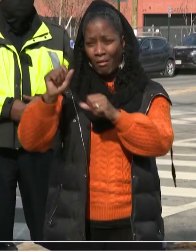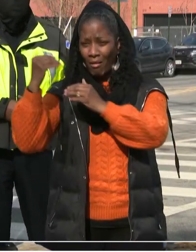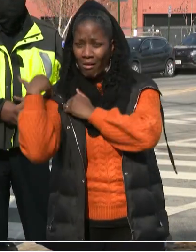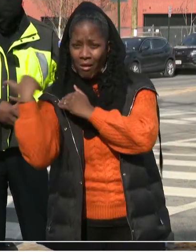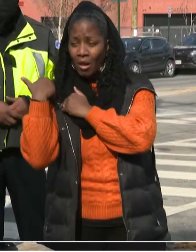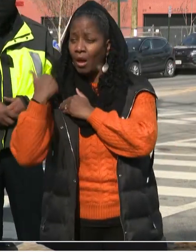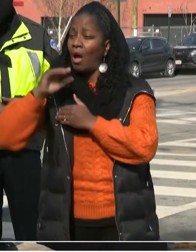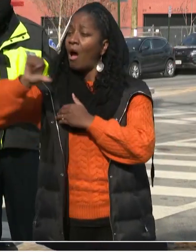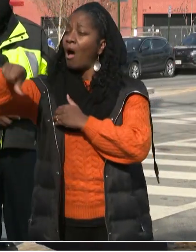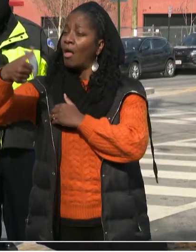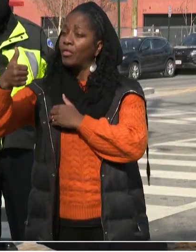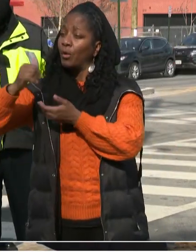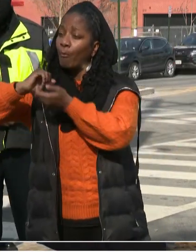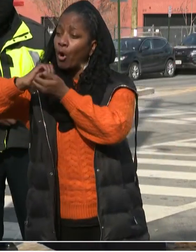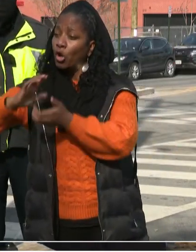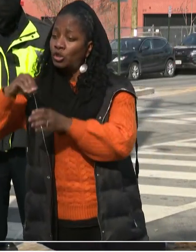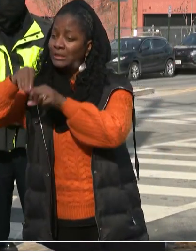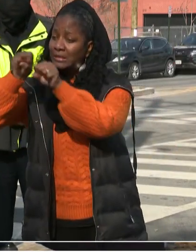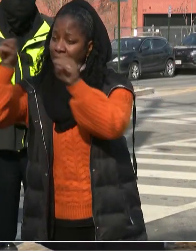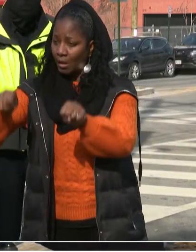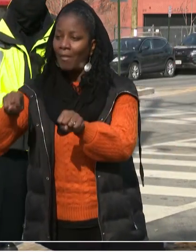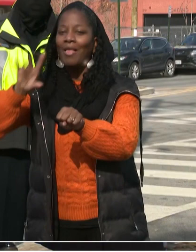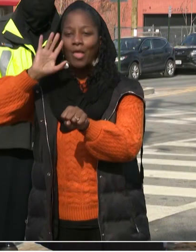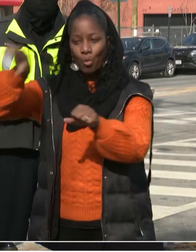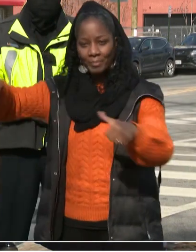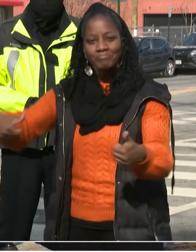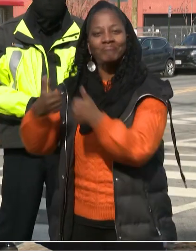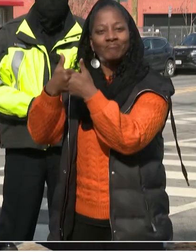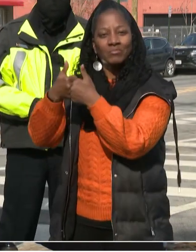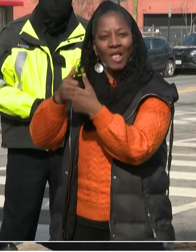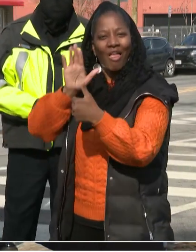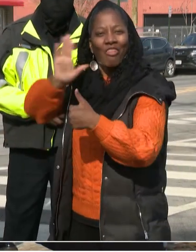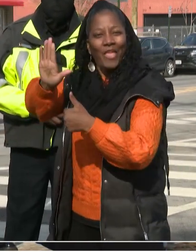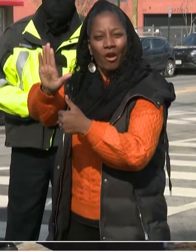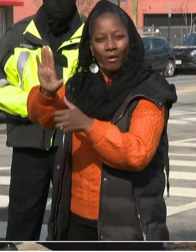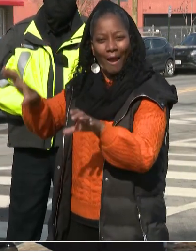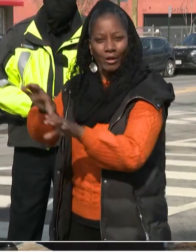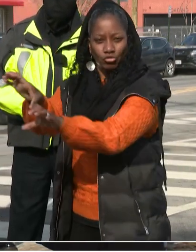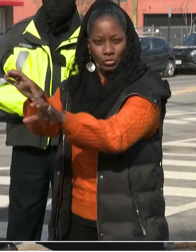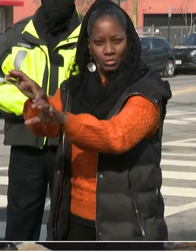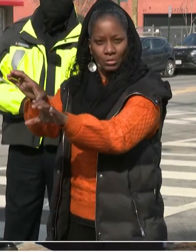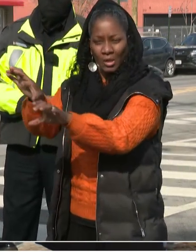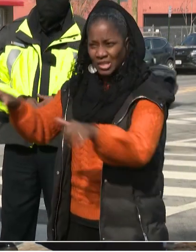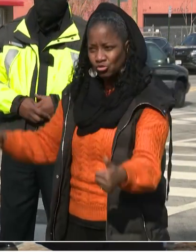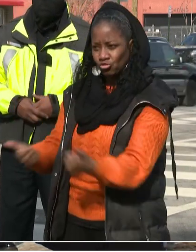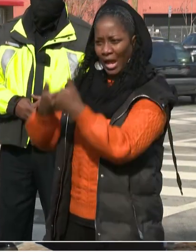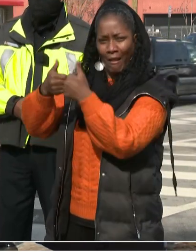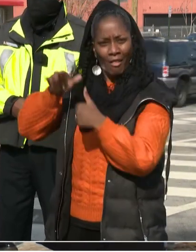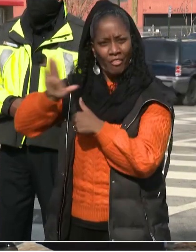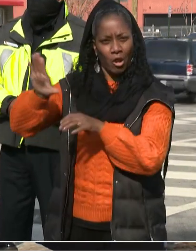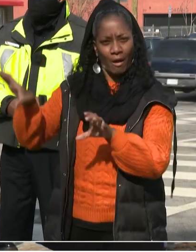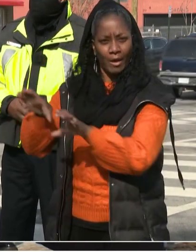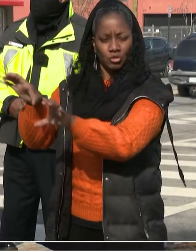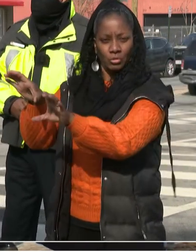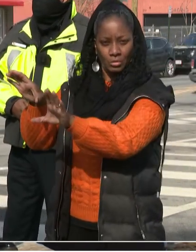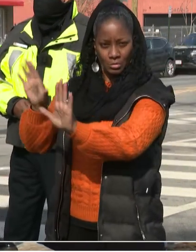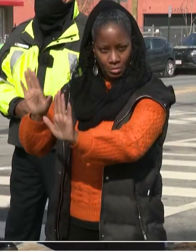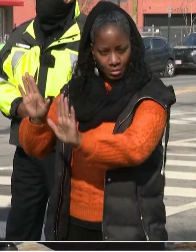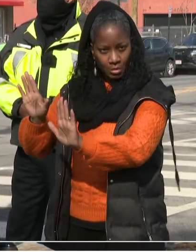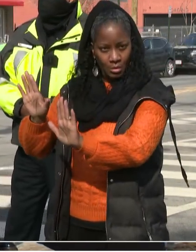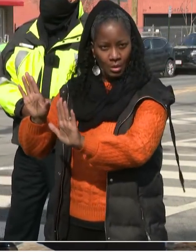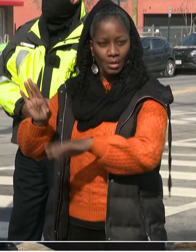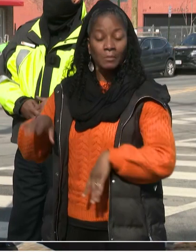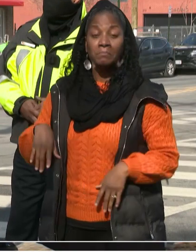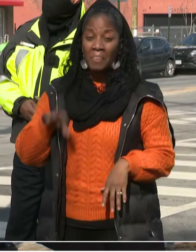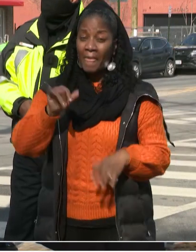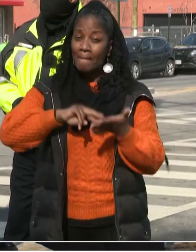the system will be challenged for their actions. Will be challenged for their actions. That